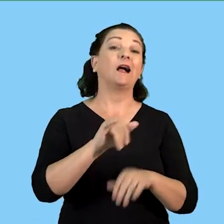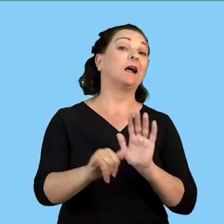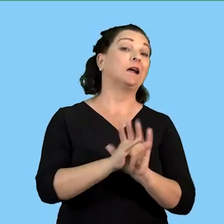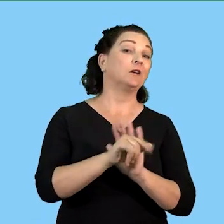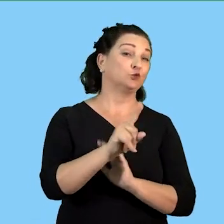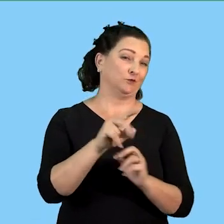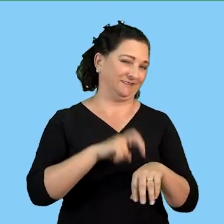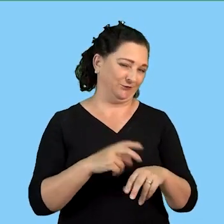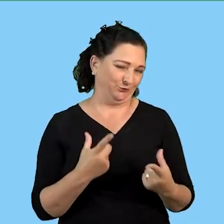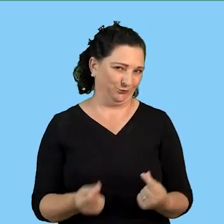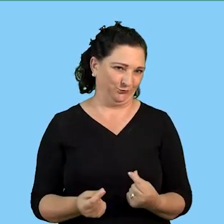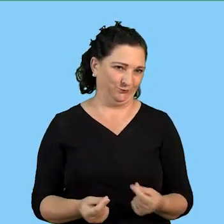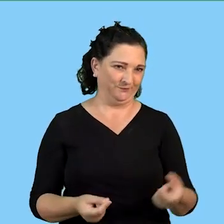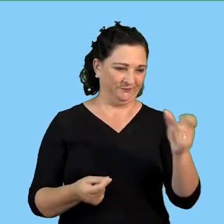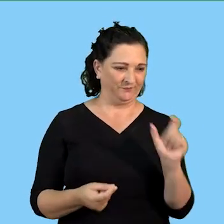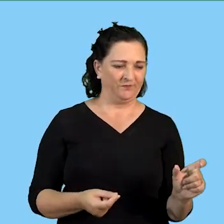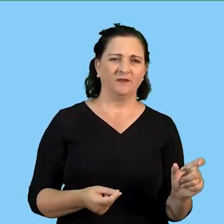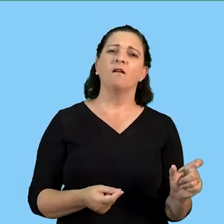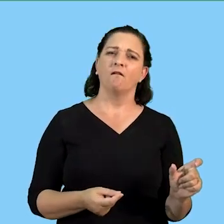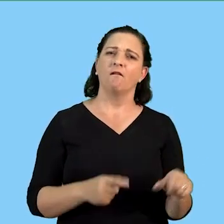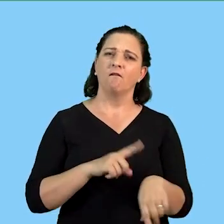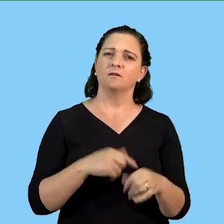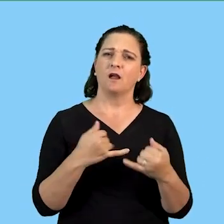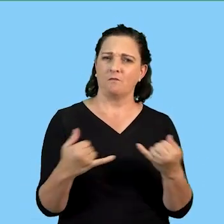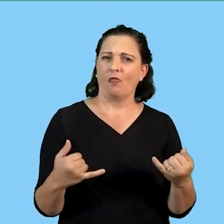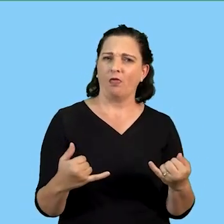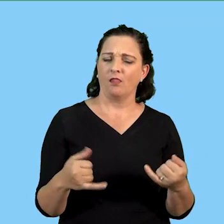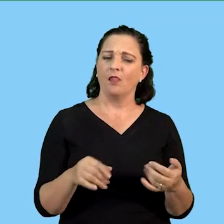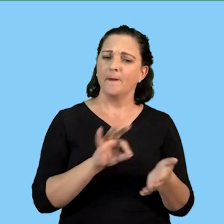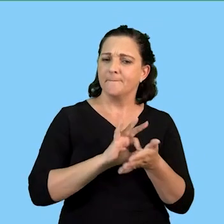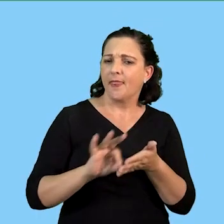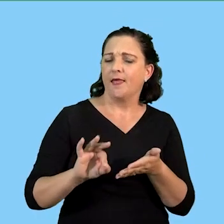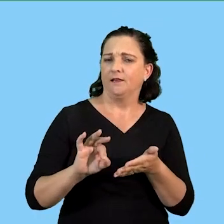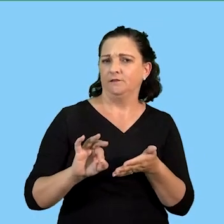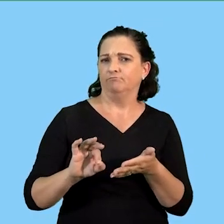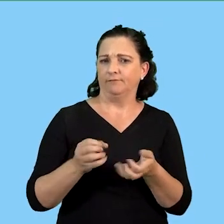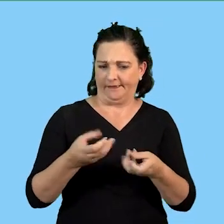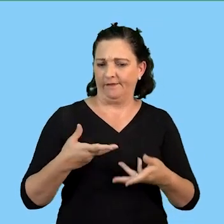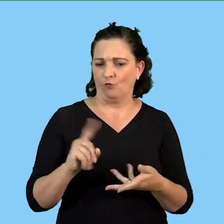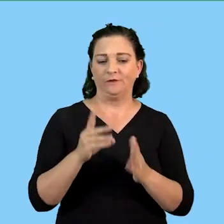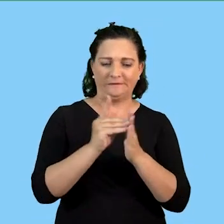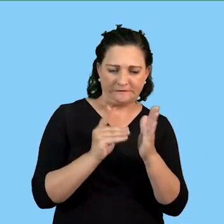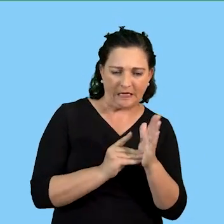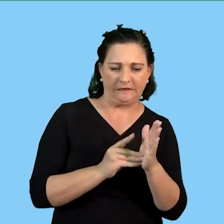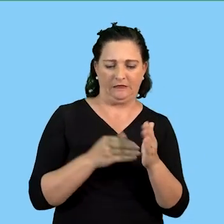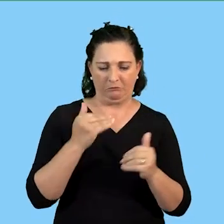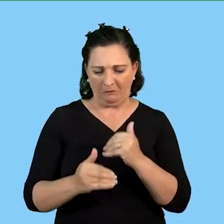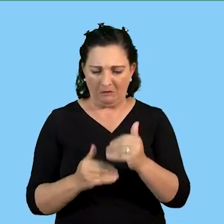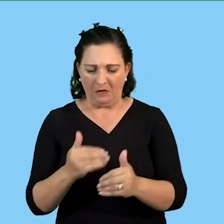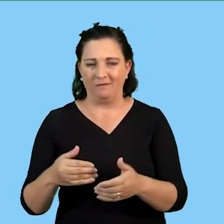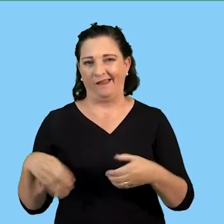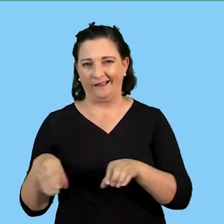different tasks and identifies what needs to be done. Then we have timelines, a planning tool that